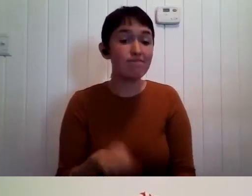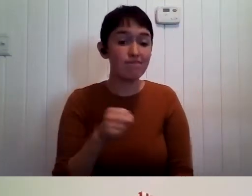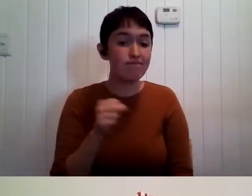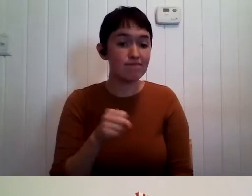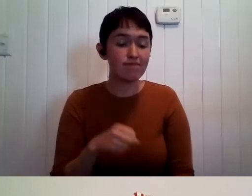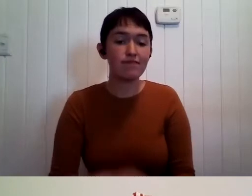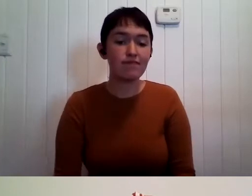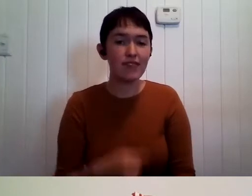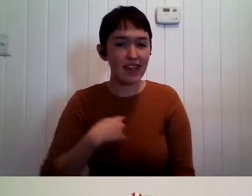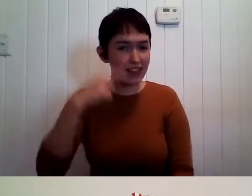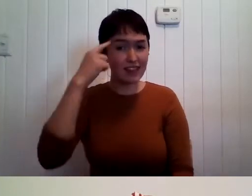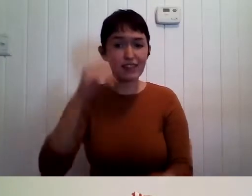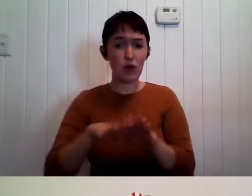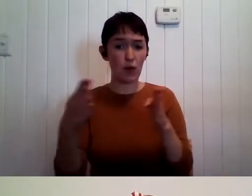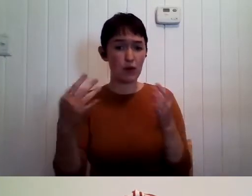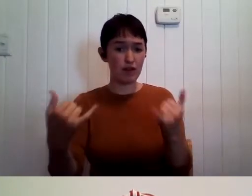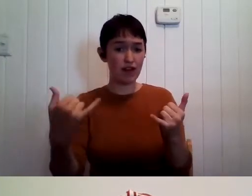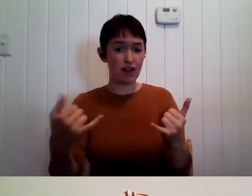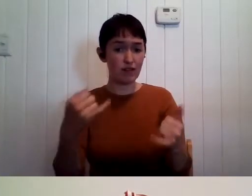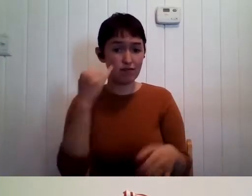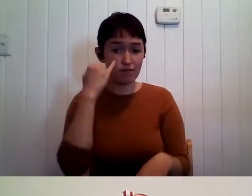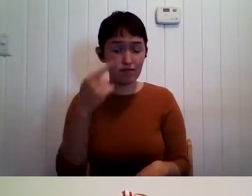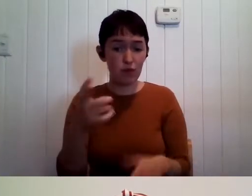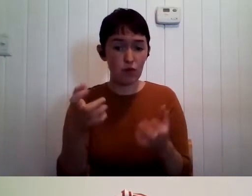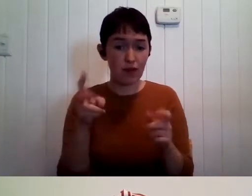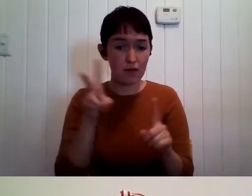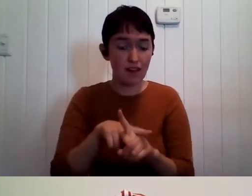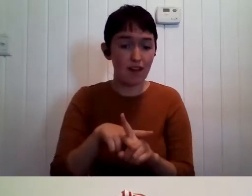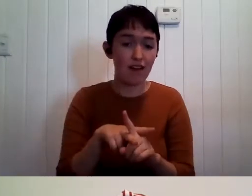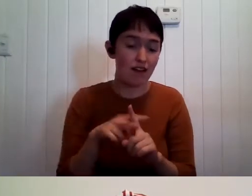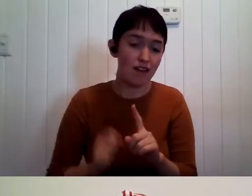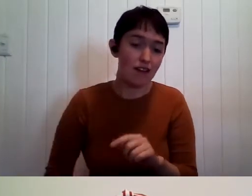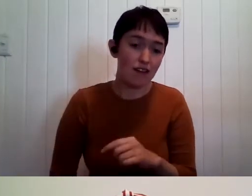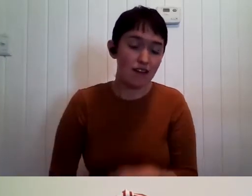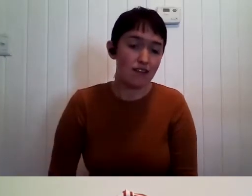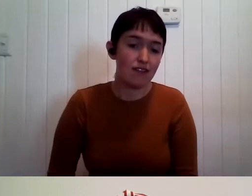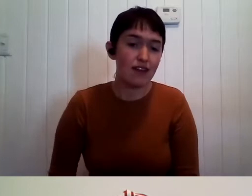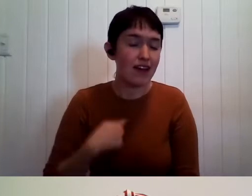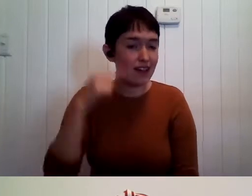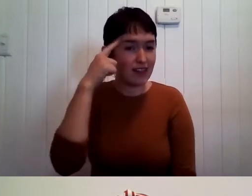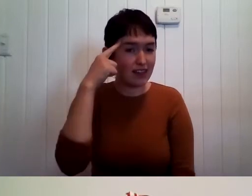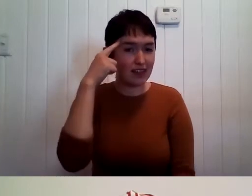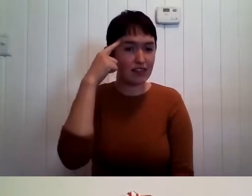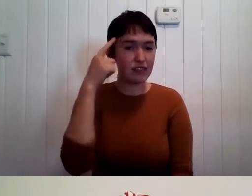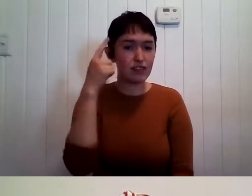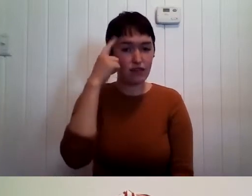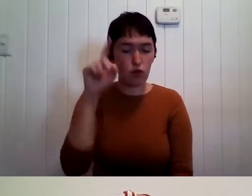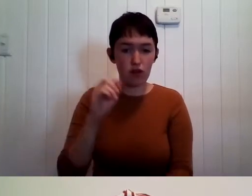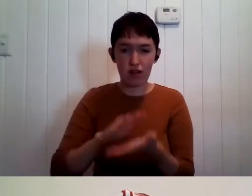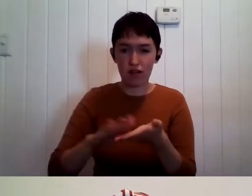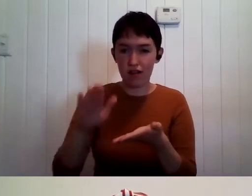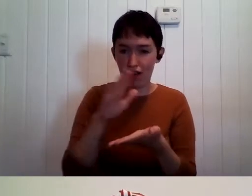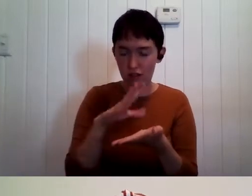think it's open right now if you want to apply. But I do believe it is only for college